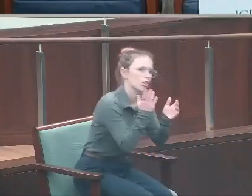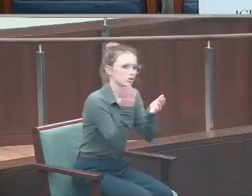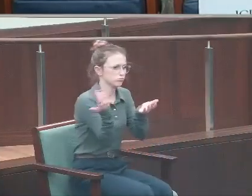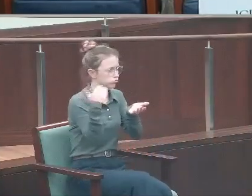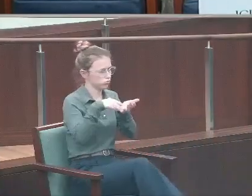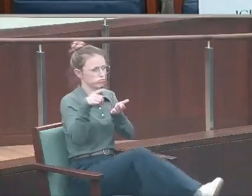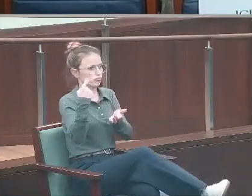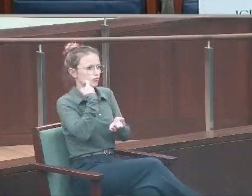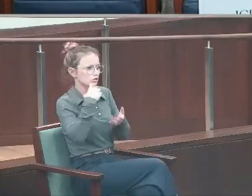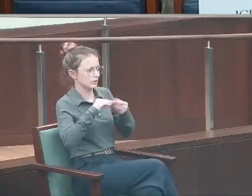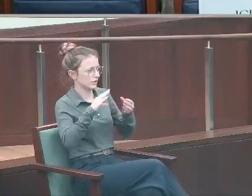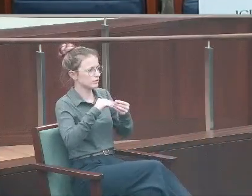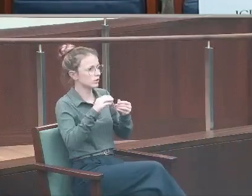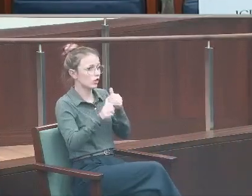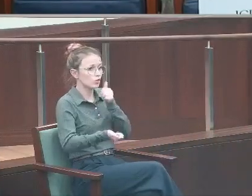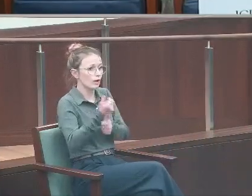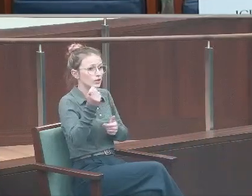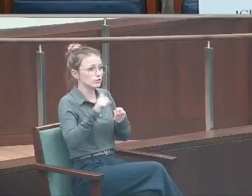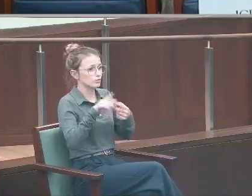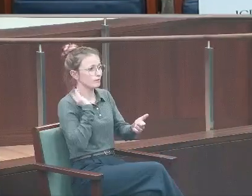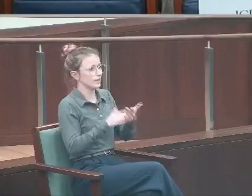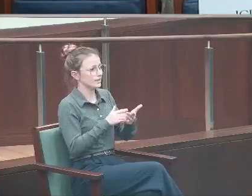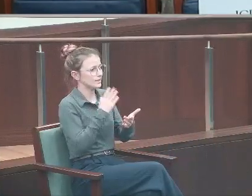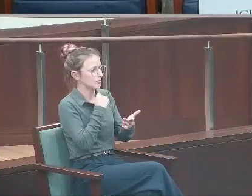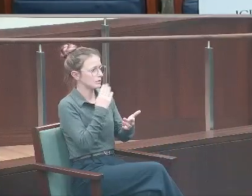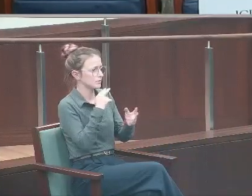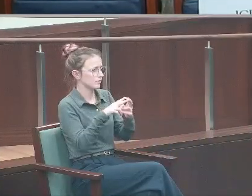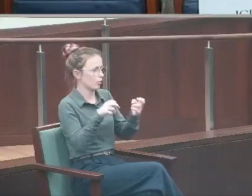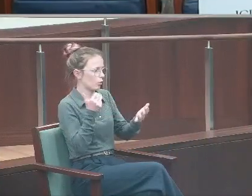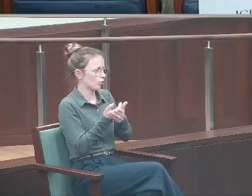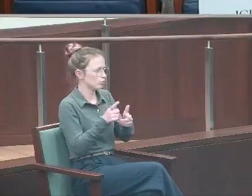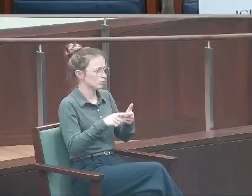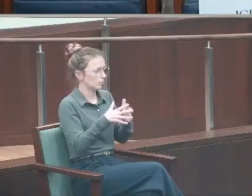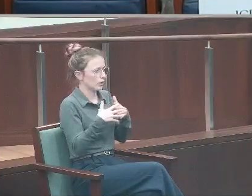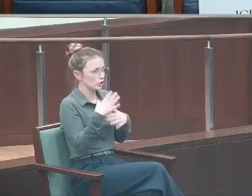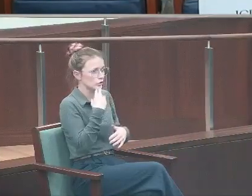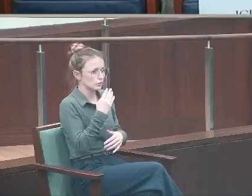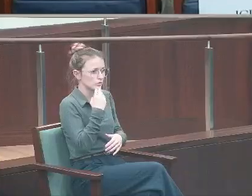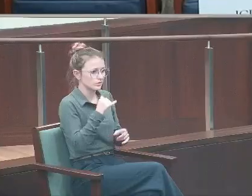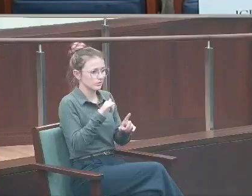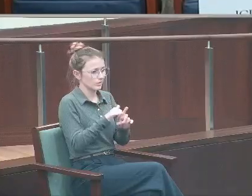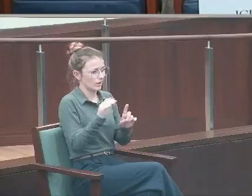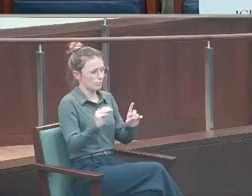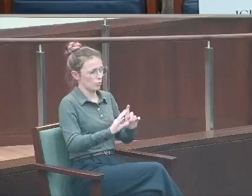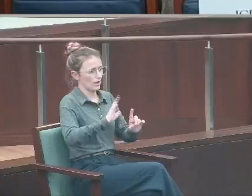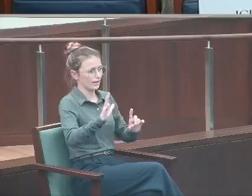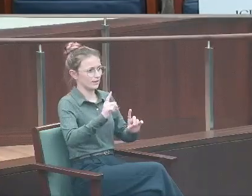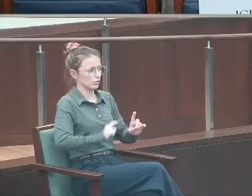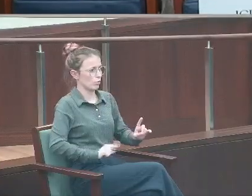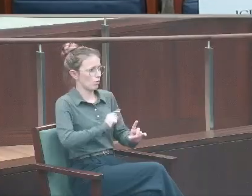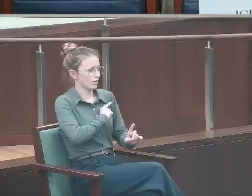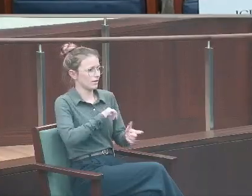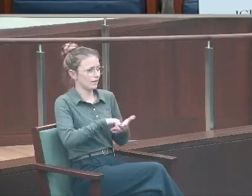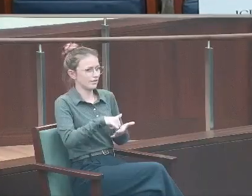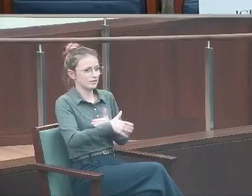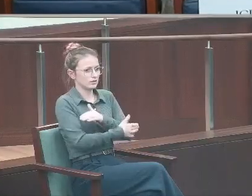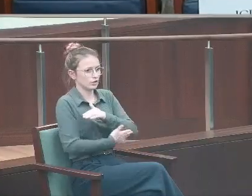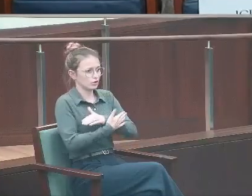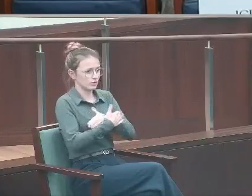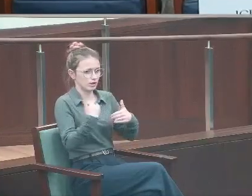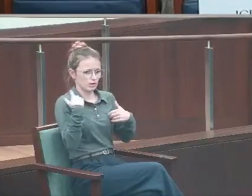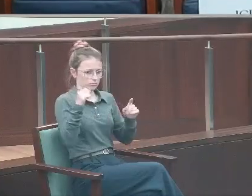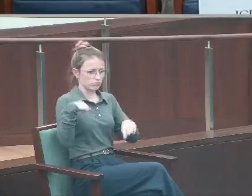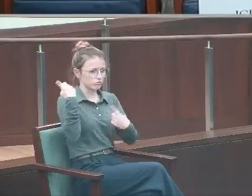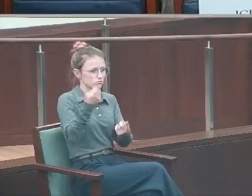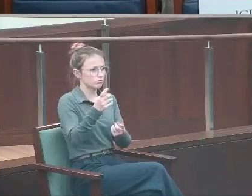about the threat that anti-Semitism poses to American Jews is the kind of miraculous quality that this country has had for